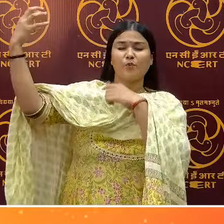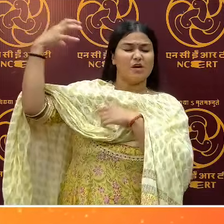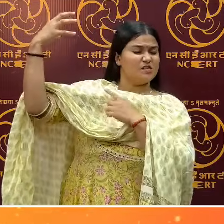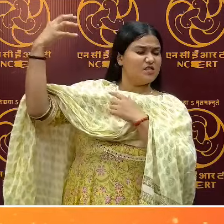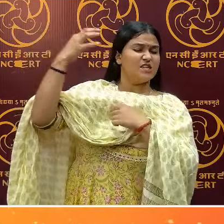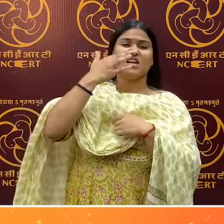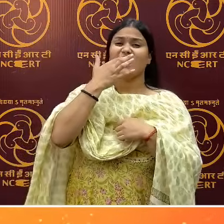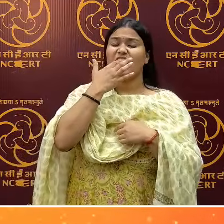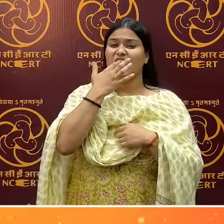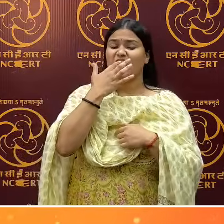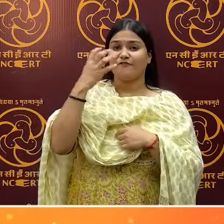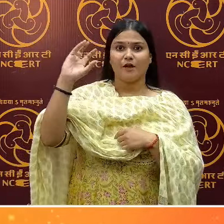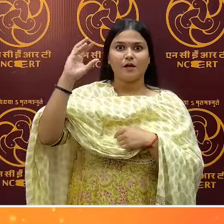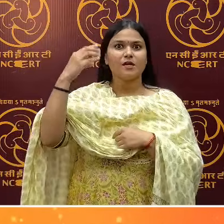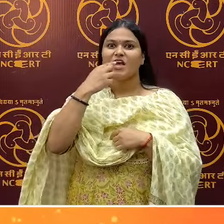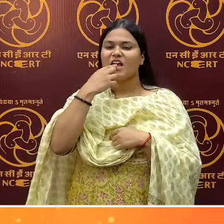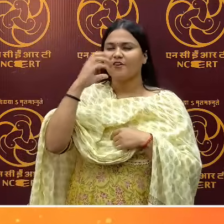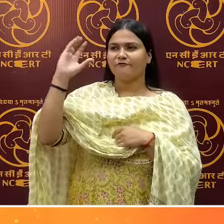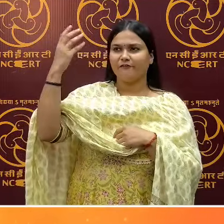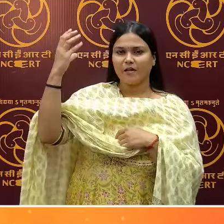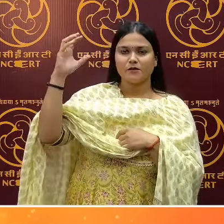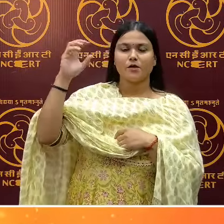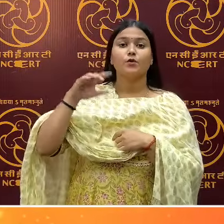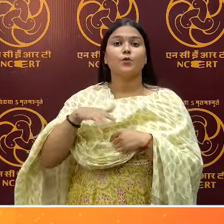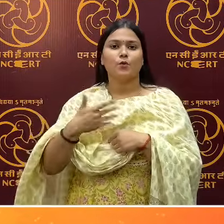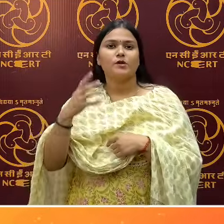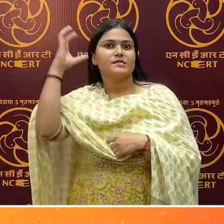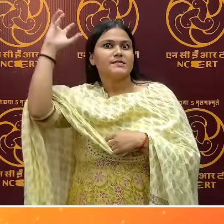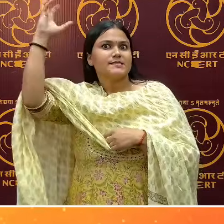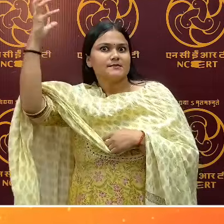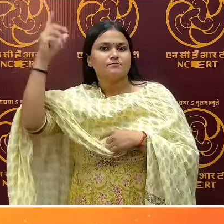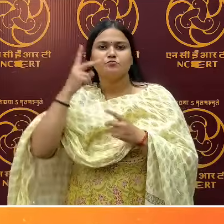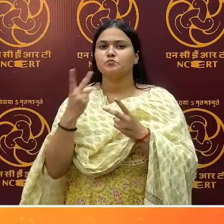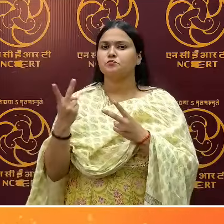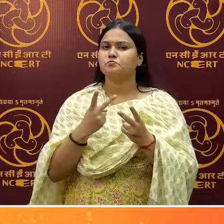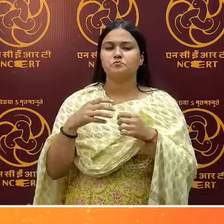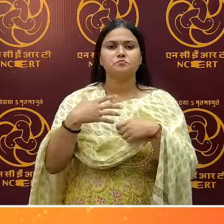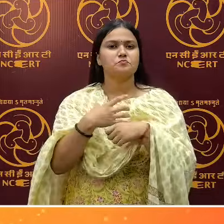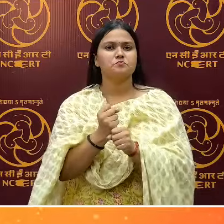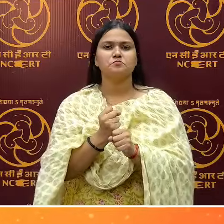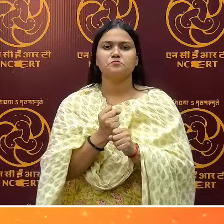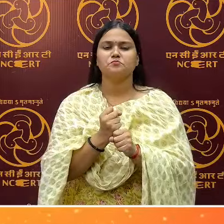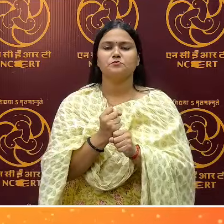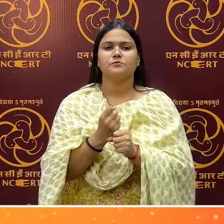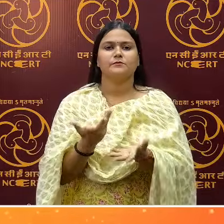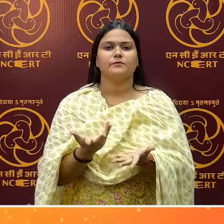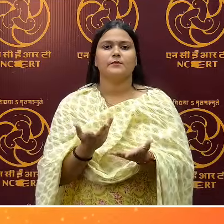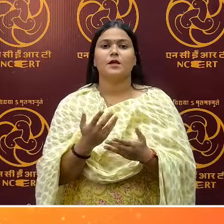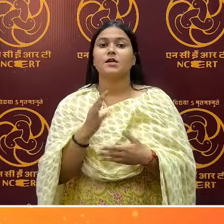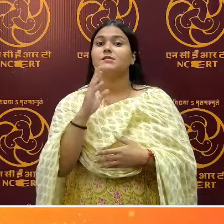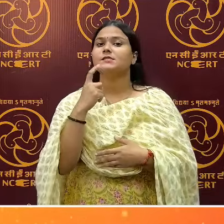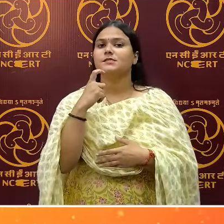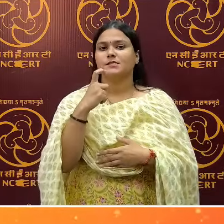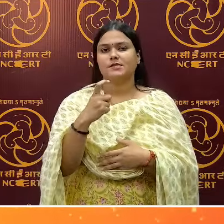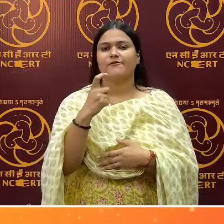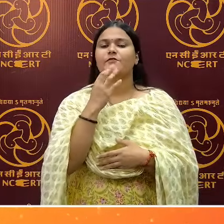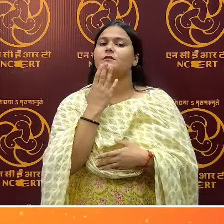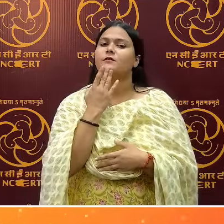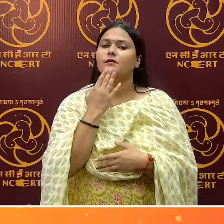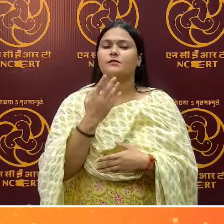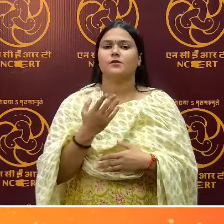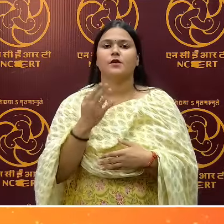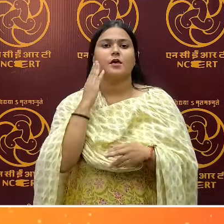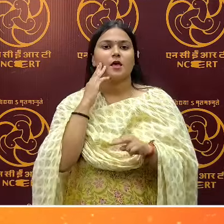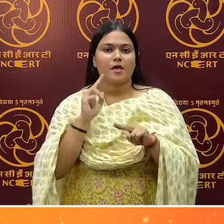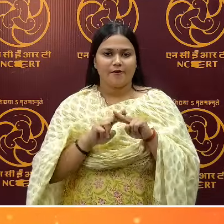is made up of 7 colors. Okay. Isn't it interesting? It is very interesting. So if I'm rotating it slowly, then I can